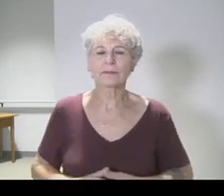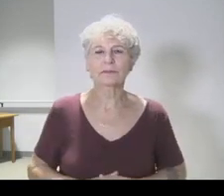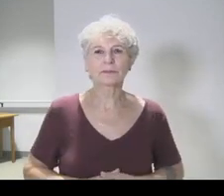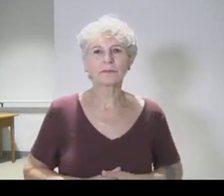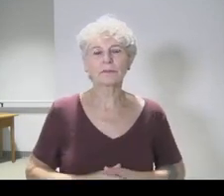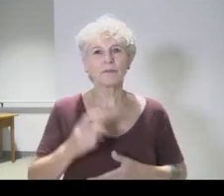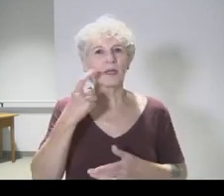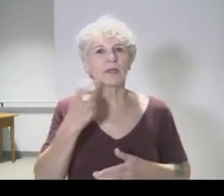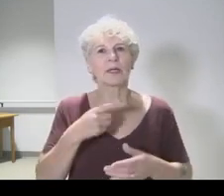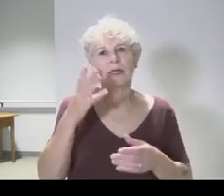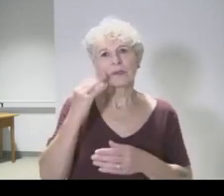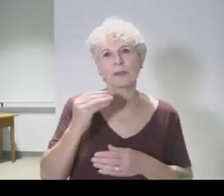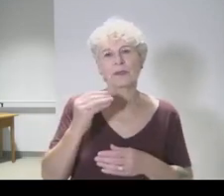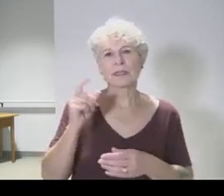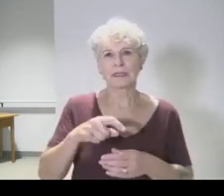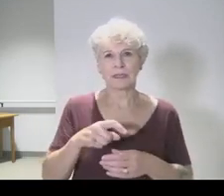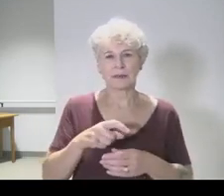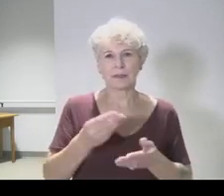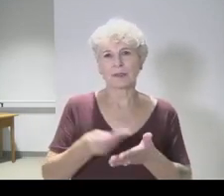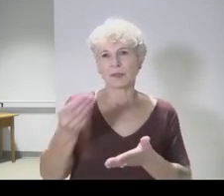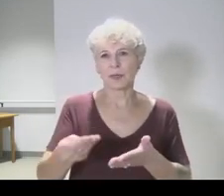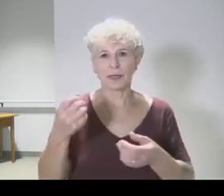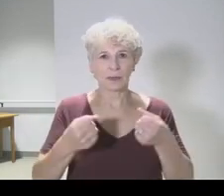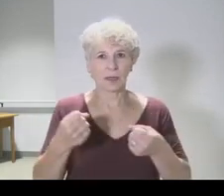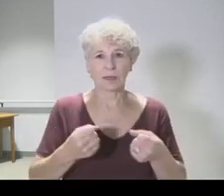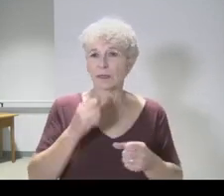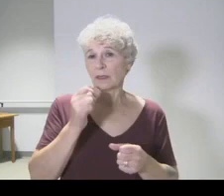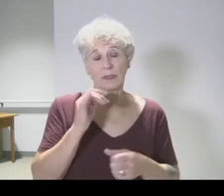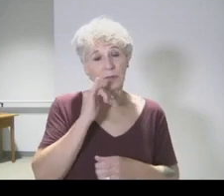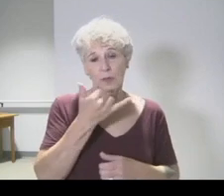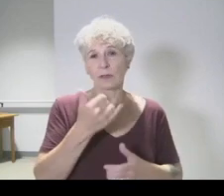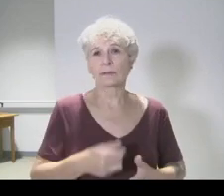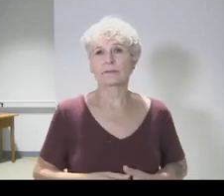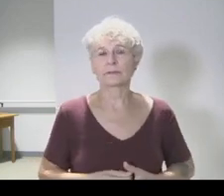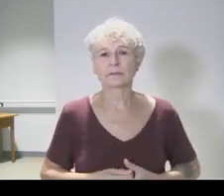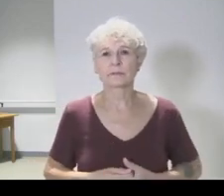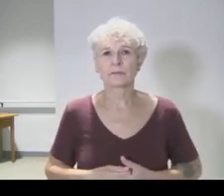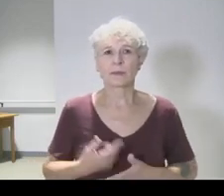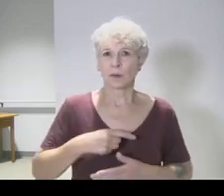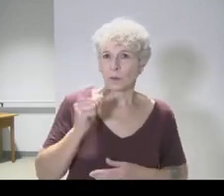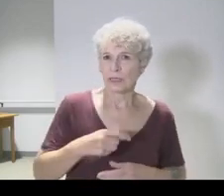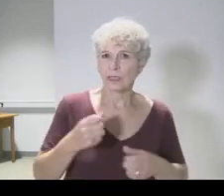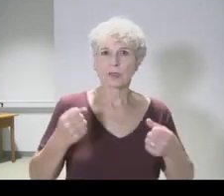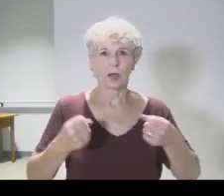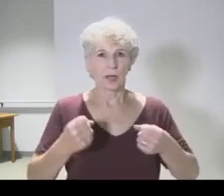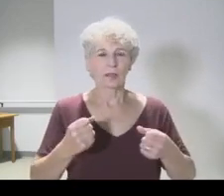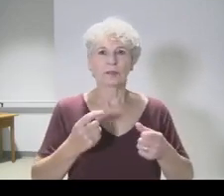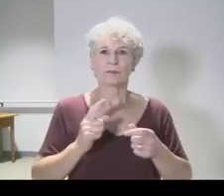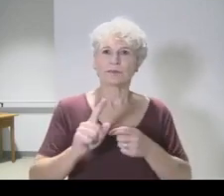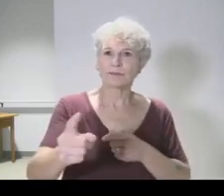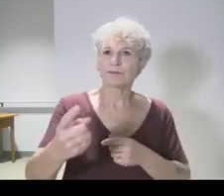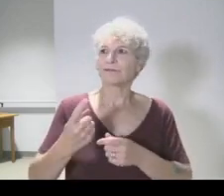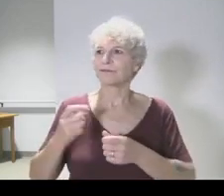Recently, I experienced the need to purchase a car. Now, there's nothing wrong with this. We need cars to be able to get from A to B,